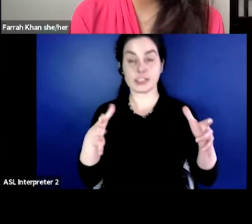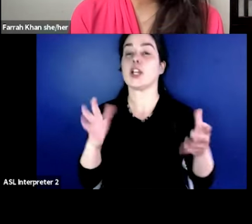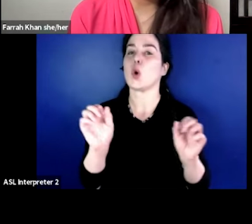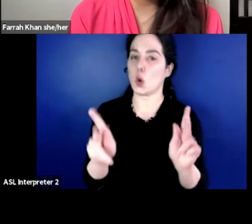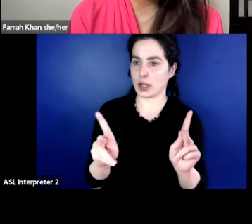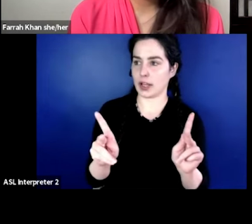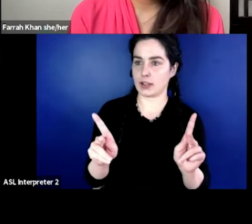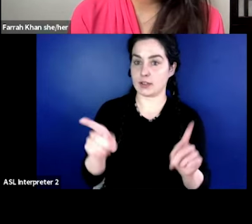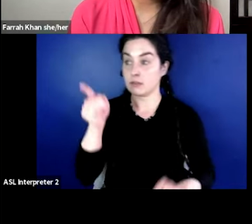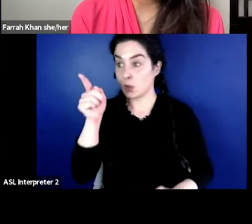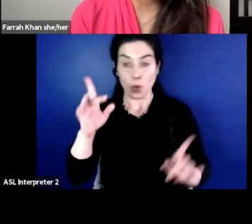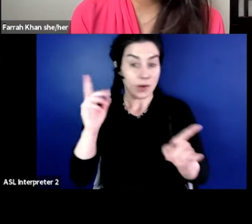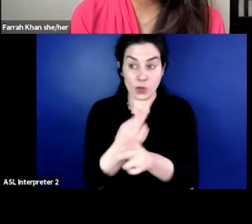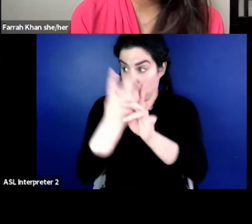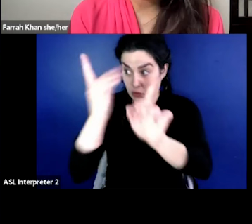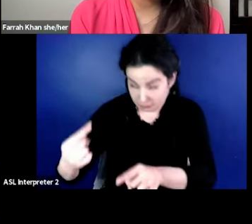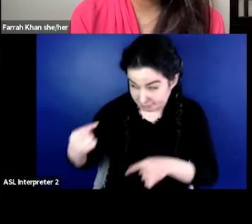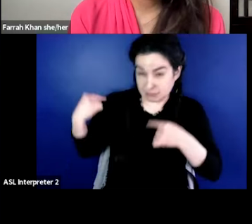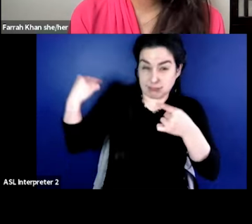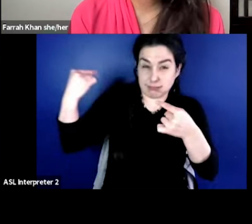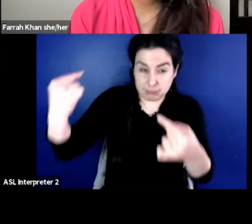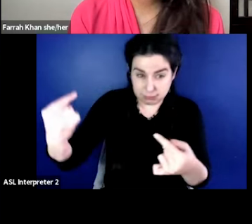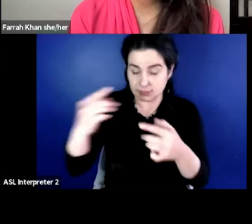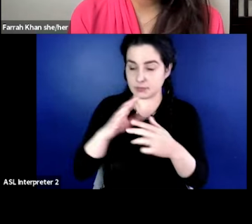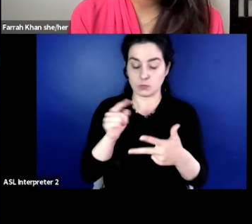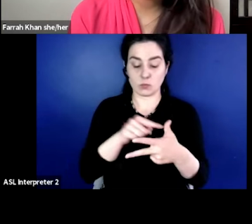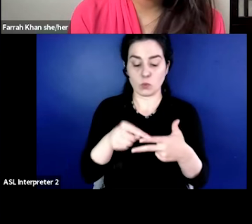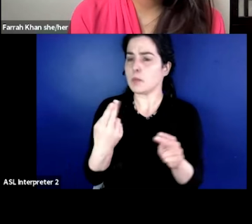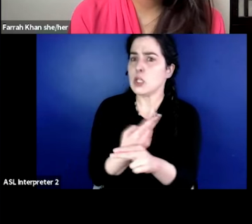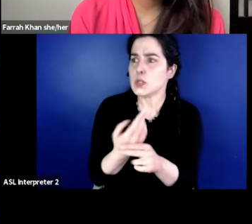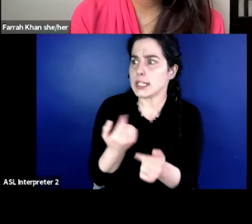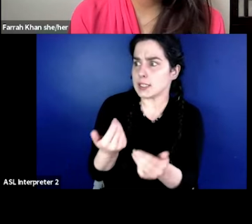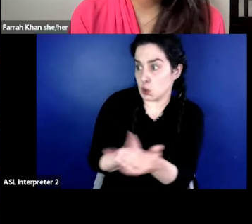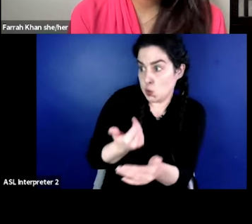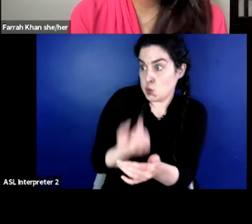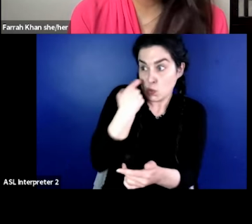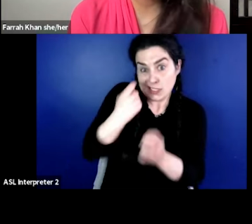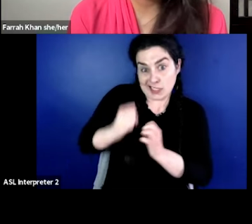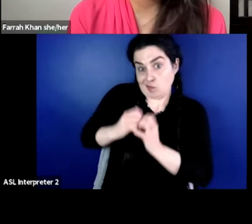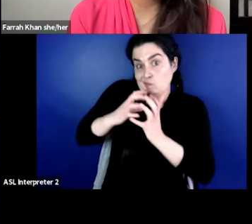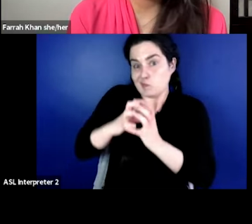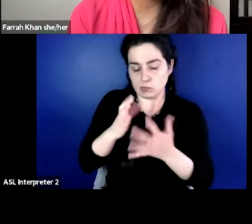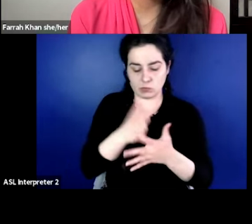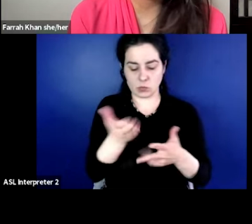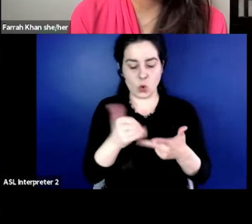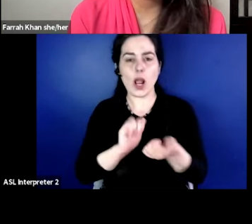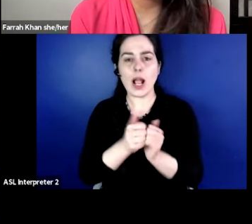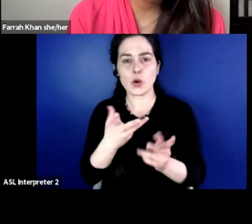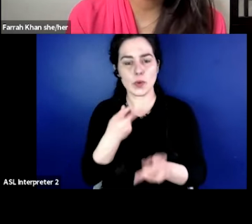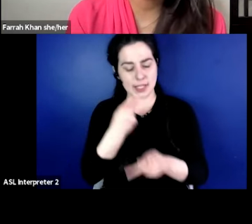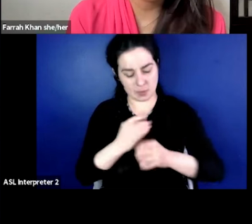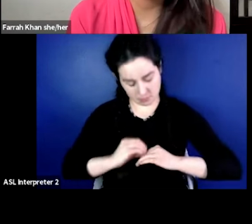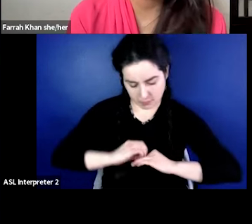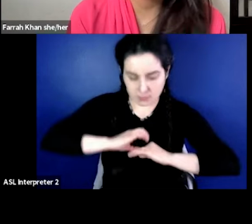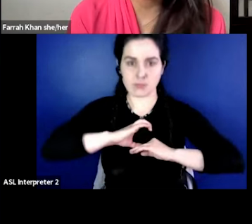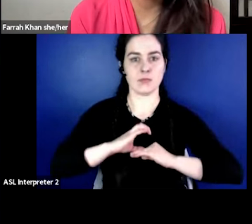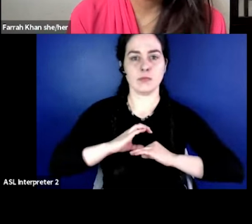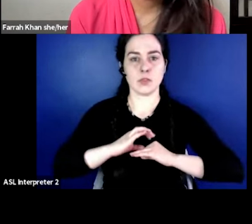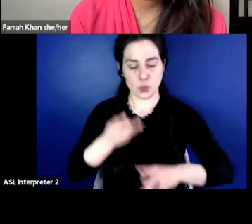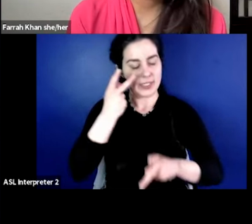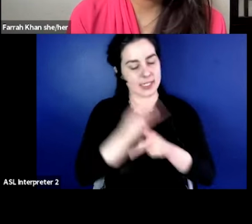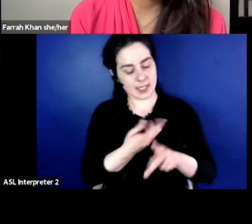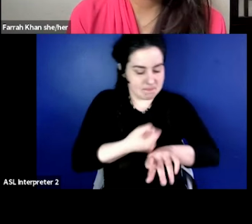using through decades? What are tactics that are new? What are new experiences? And what are ways we nourish ourselves so that we continue to fight and